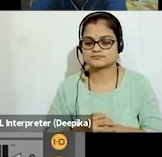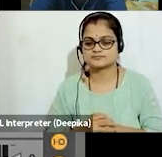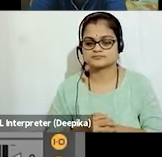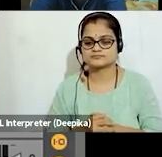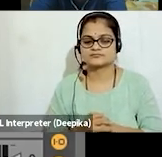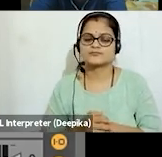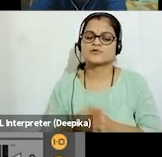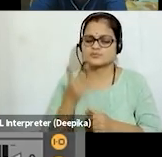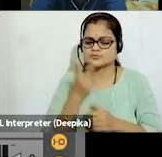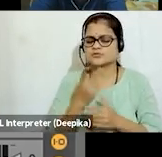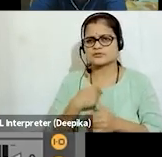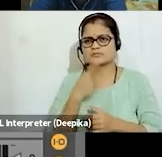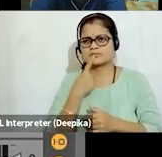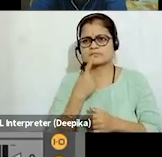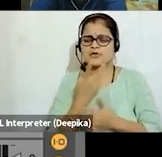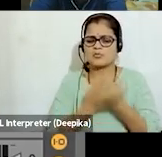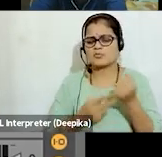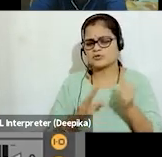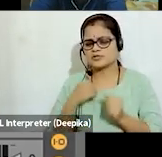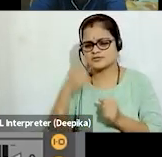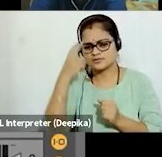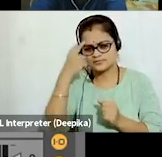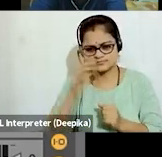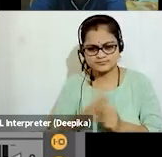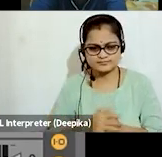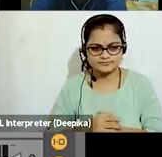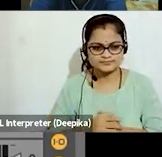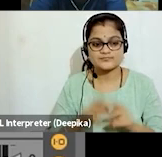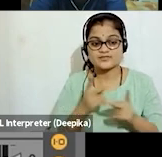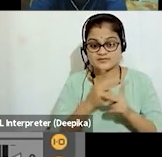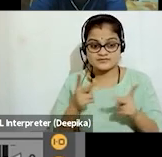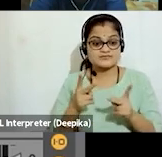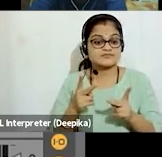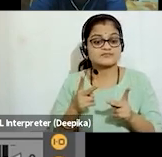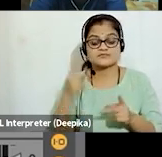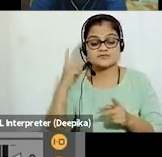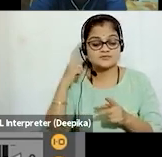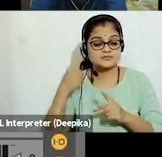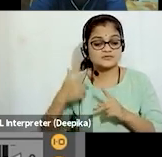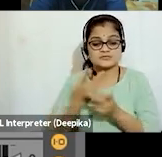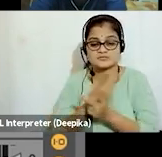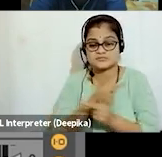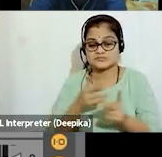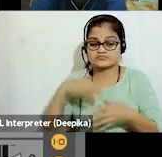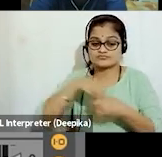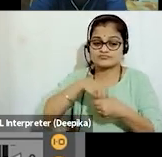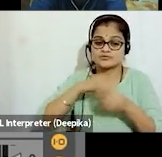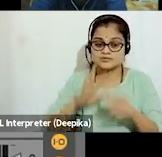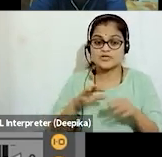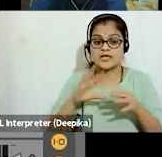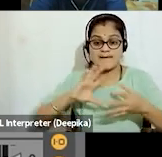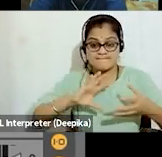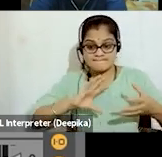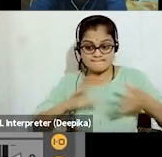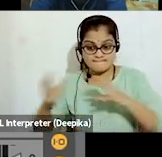a little bit of both, I would say. Okay. So see, you've got a lot of noise here. So basically, this is the machine